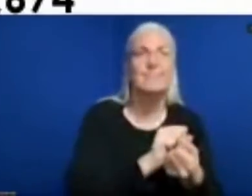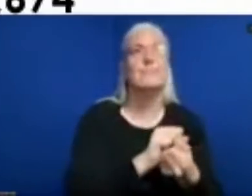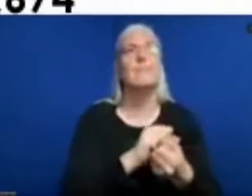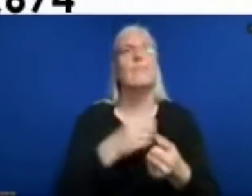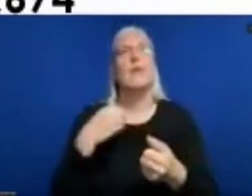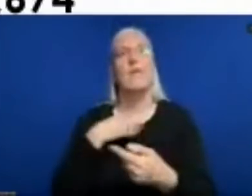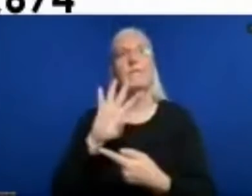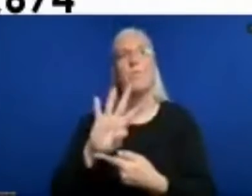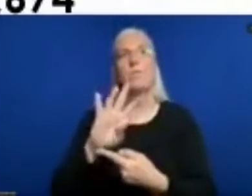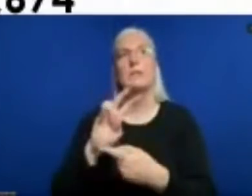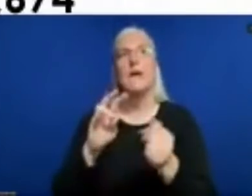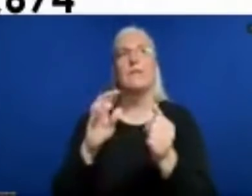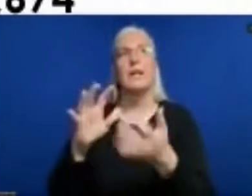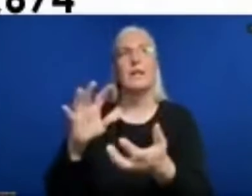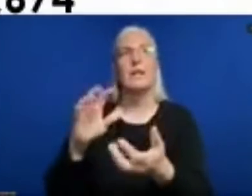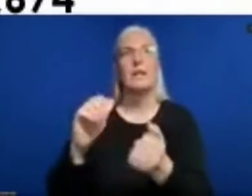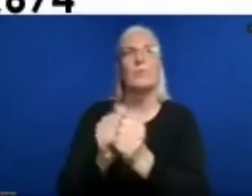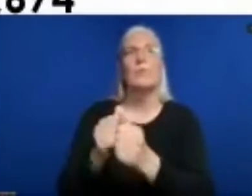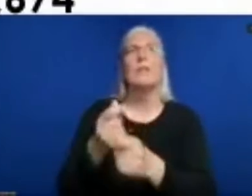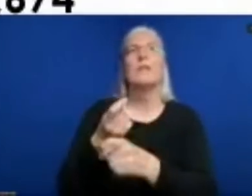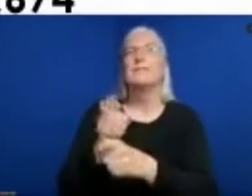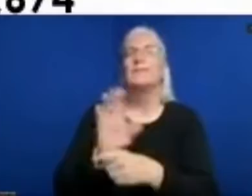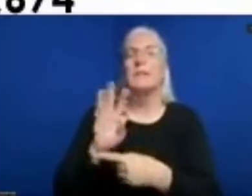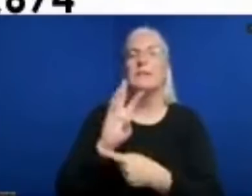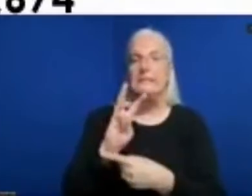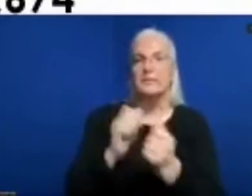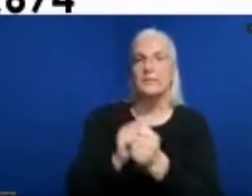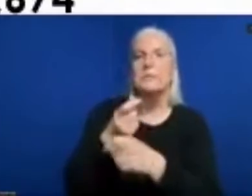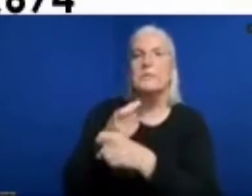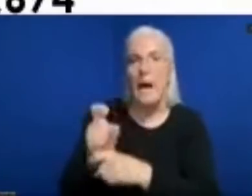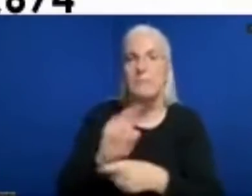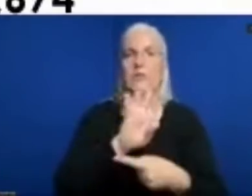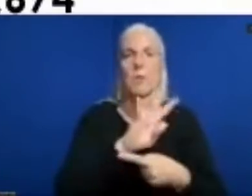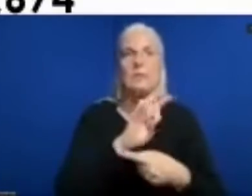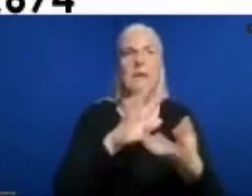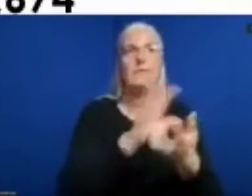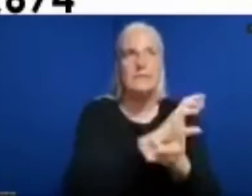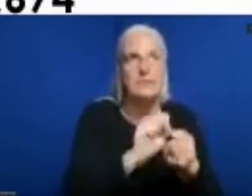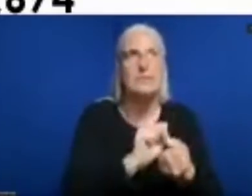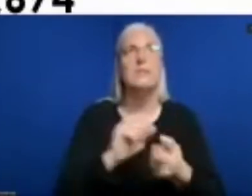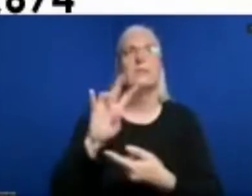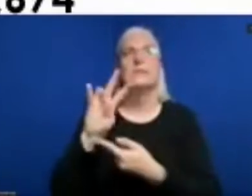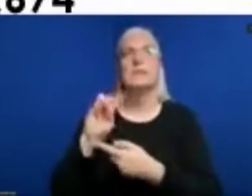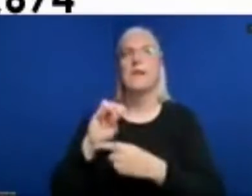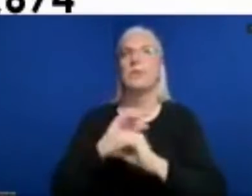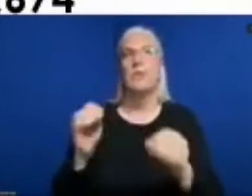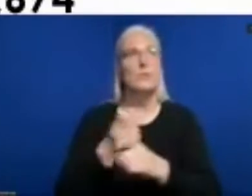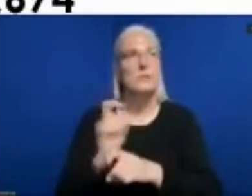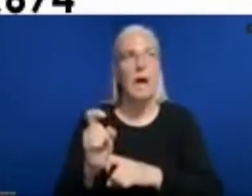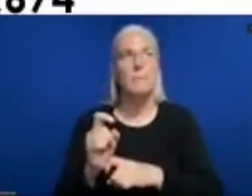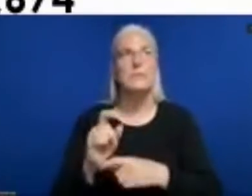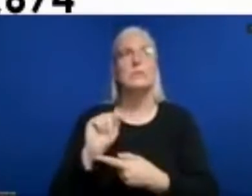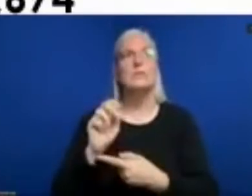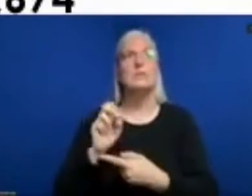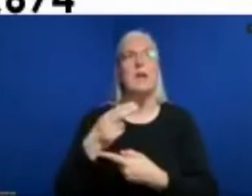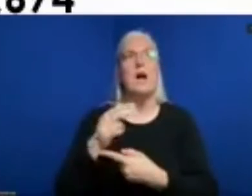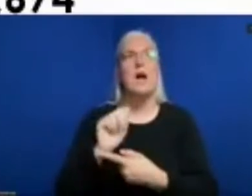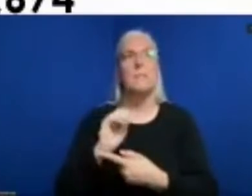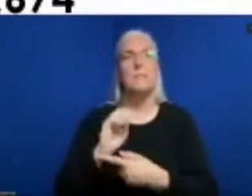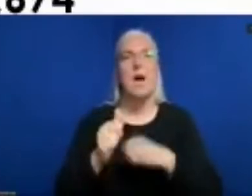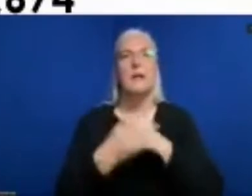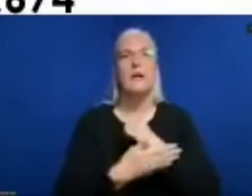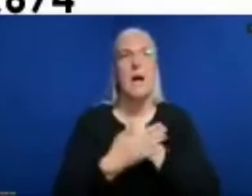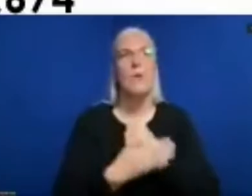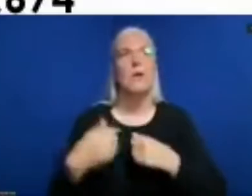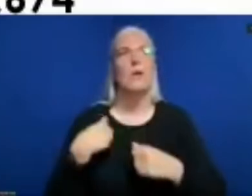In Tehama, 30 have been destroyed, 5 have been damaged, and 62 have shown no signs of damage. Overall for the